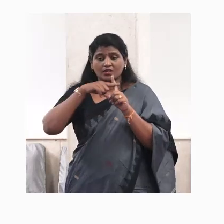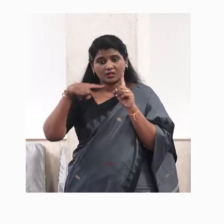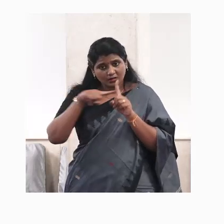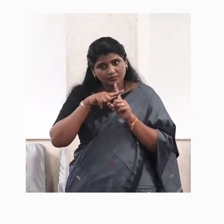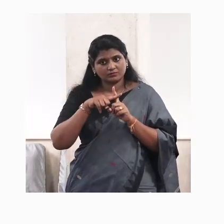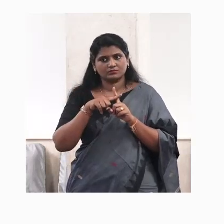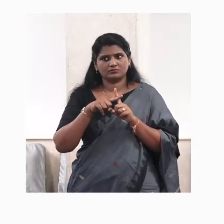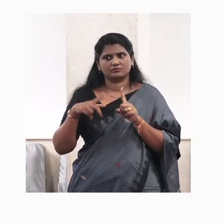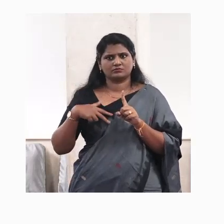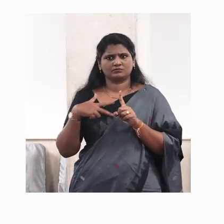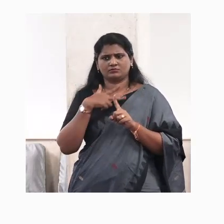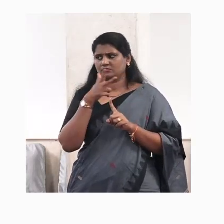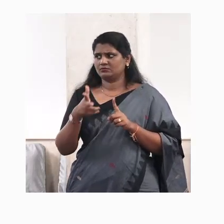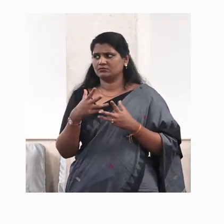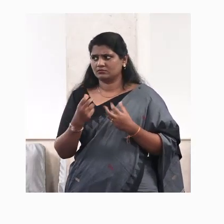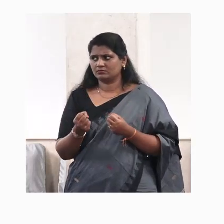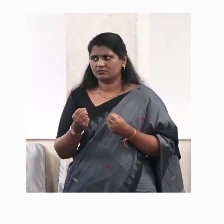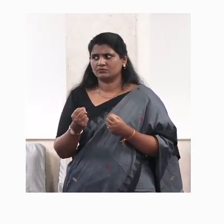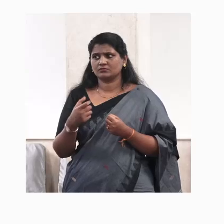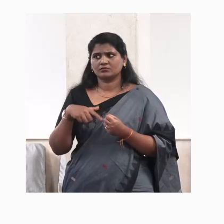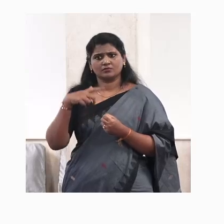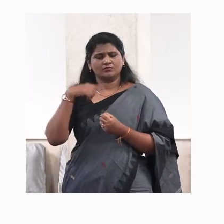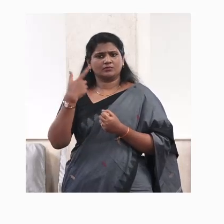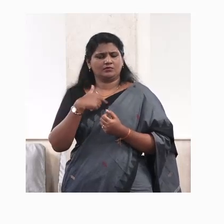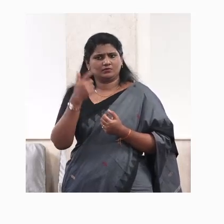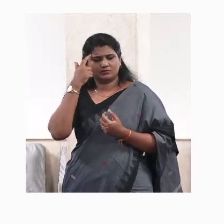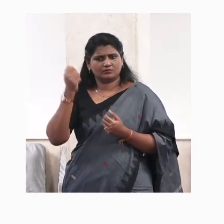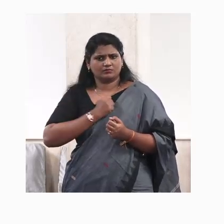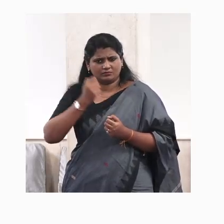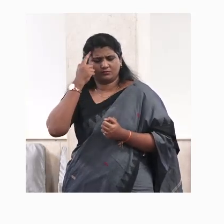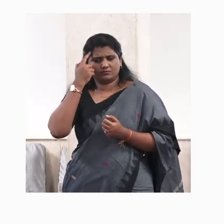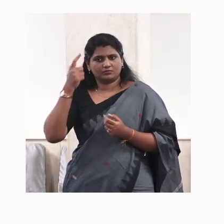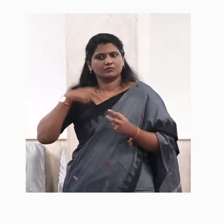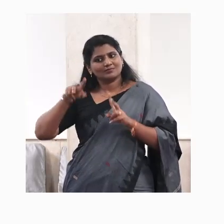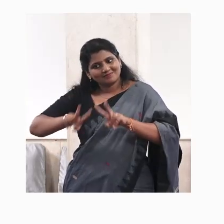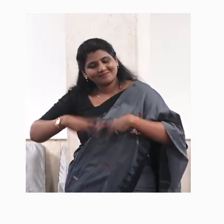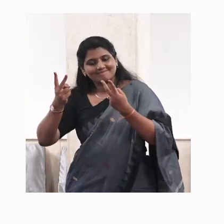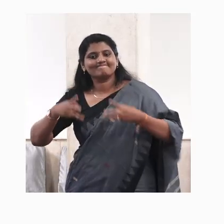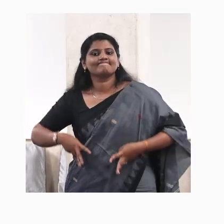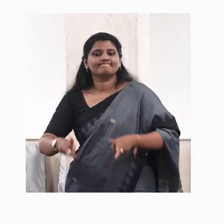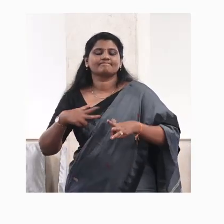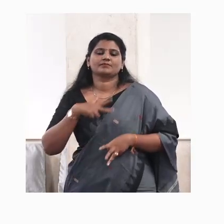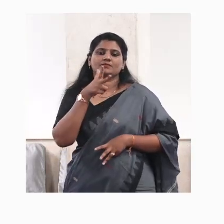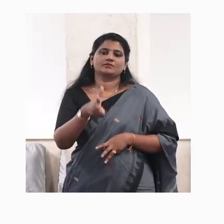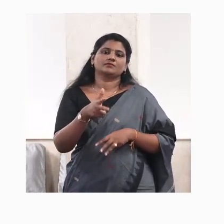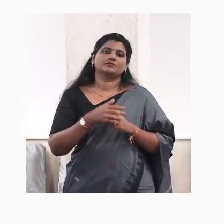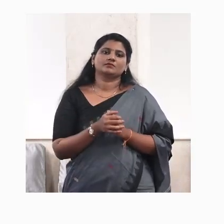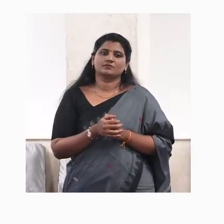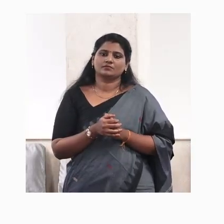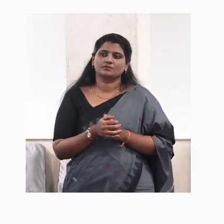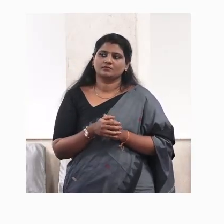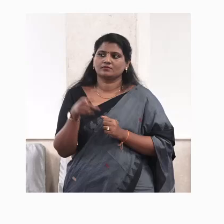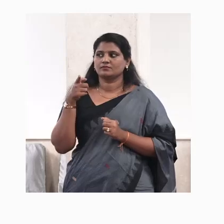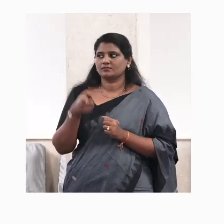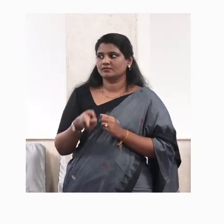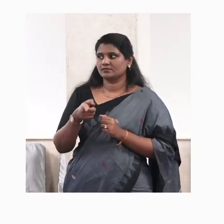you have to say also what you really think is important. But there are many different ways to say things. And this is